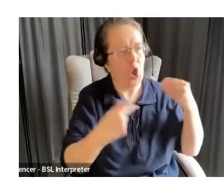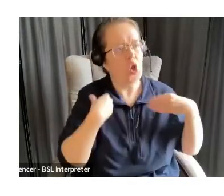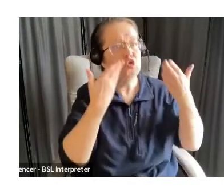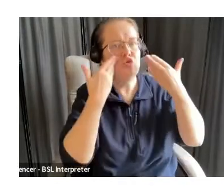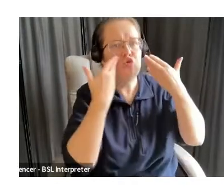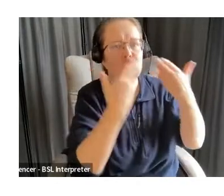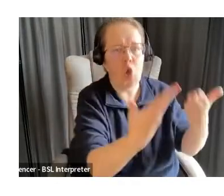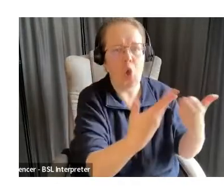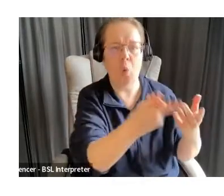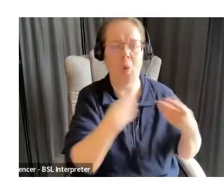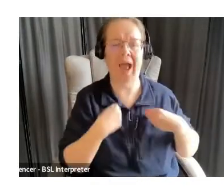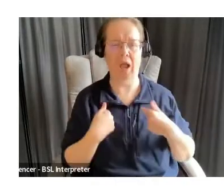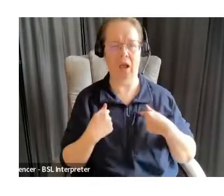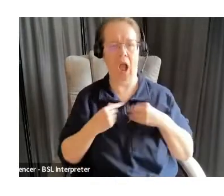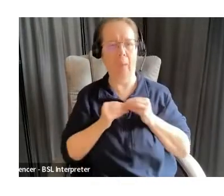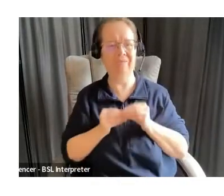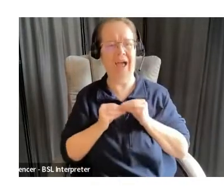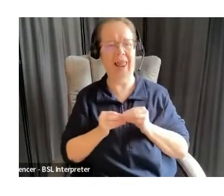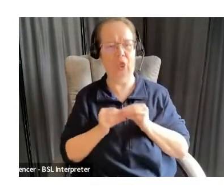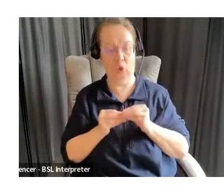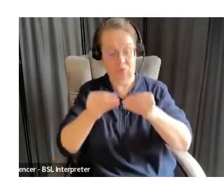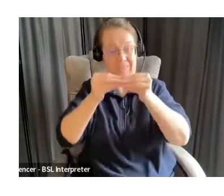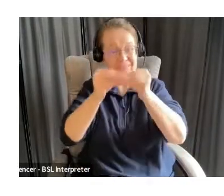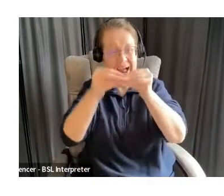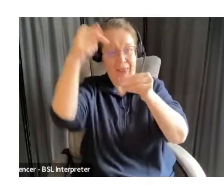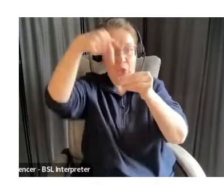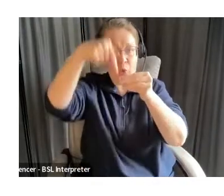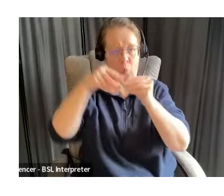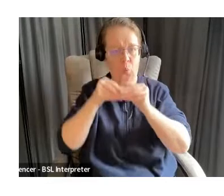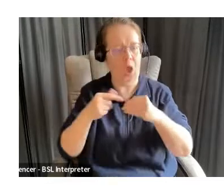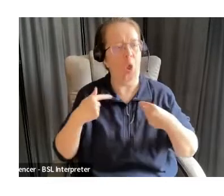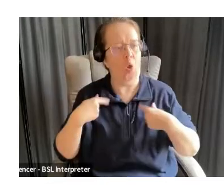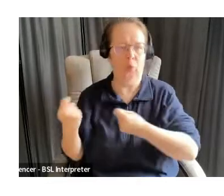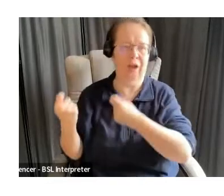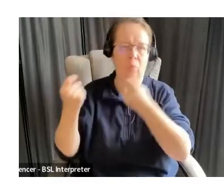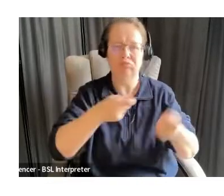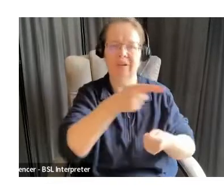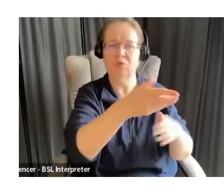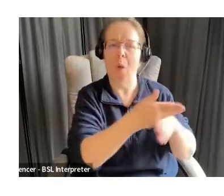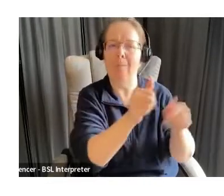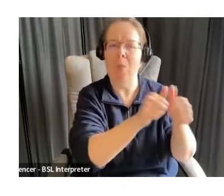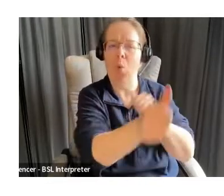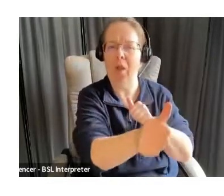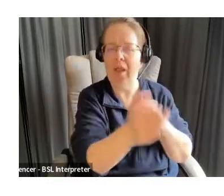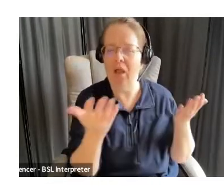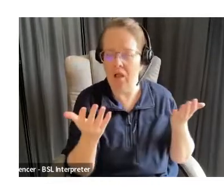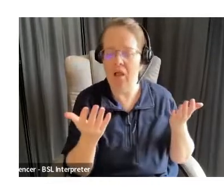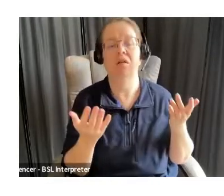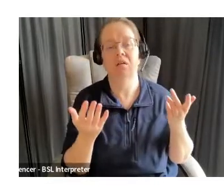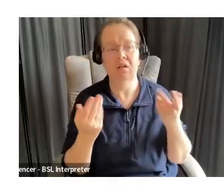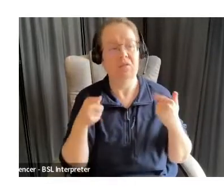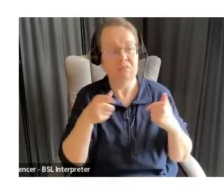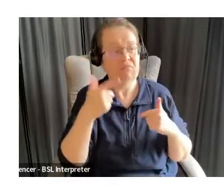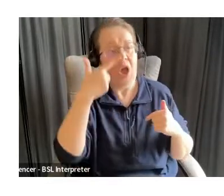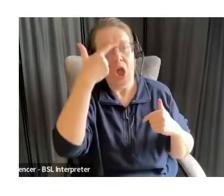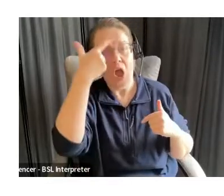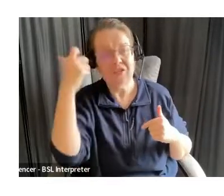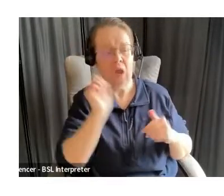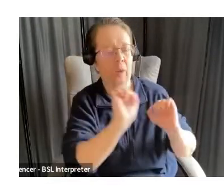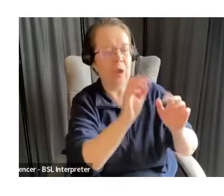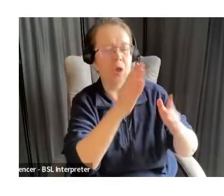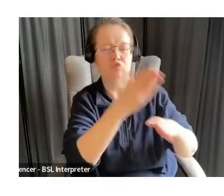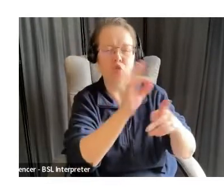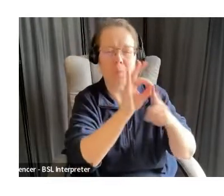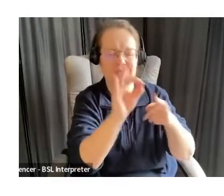going to underline that word, the value that we're bringing to that employer. And of course, that all comes down to understanding the job